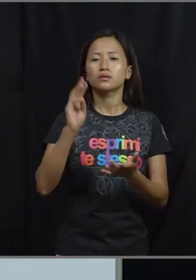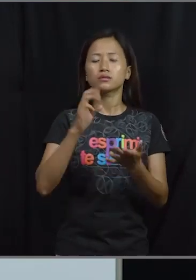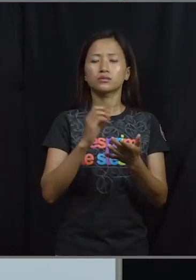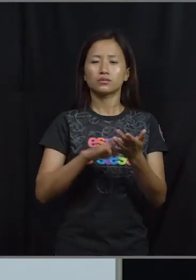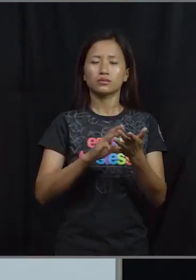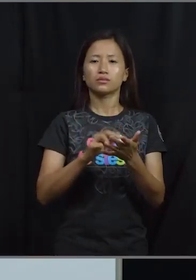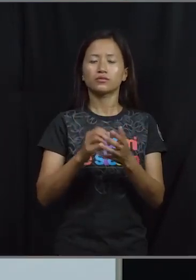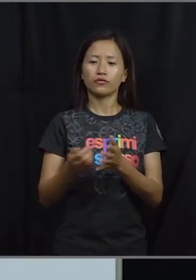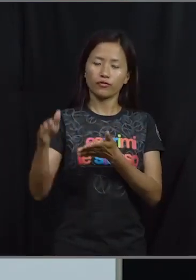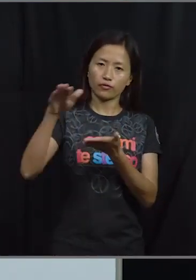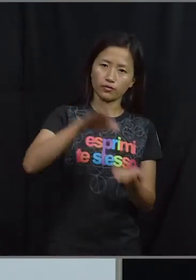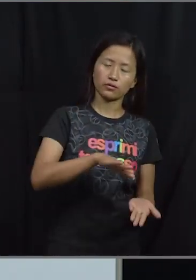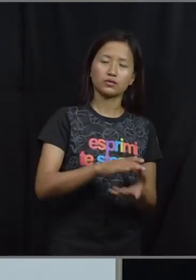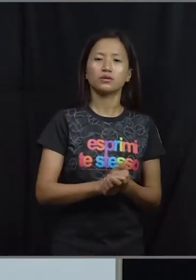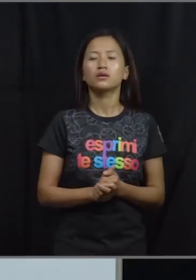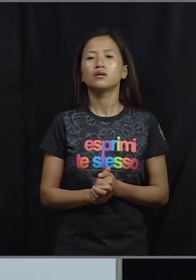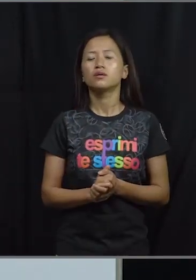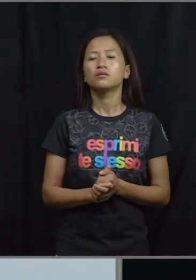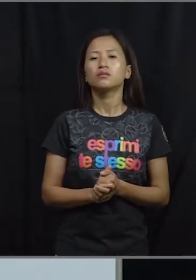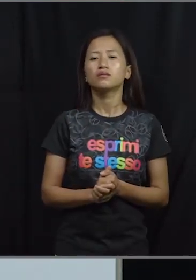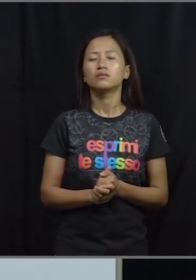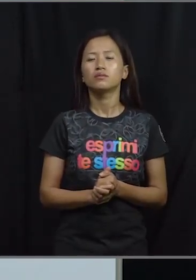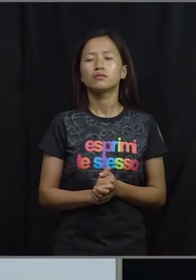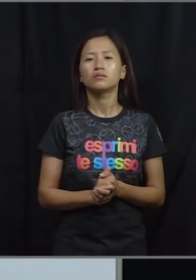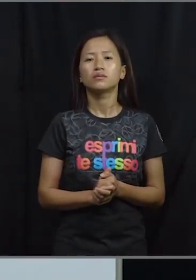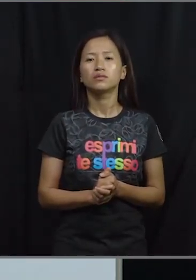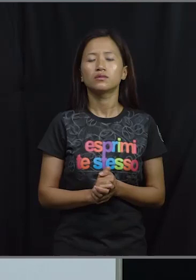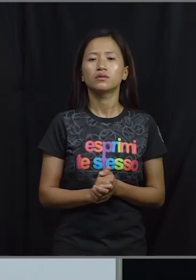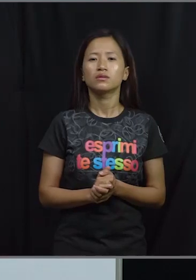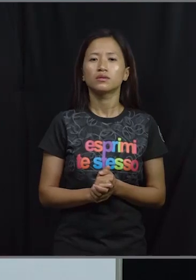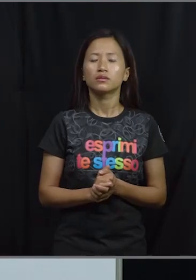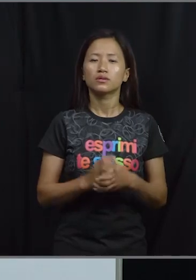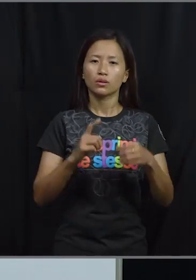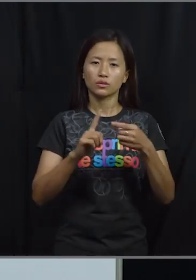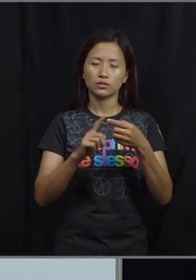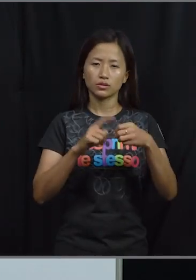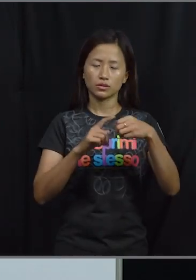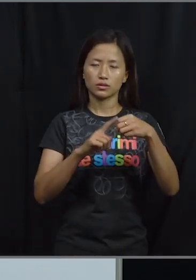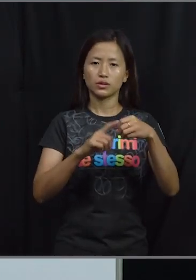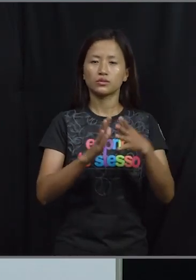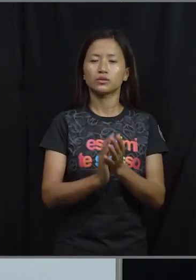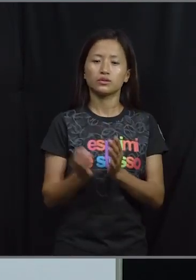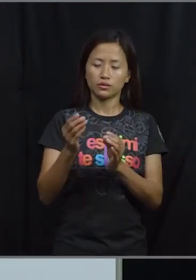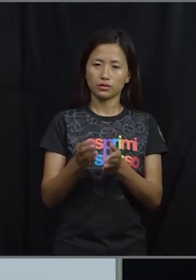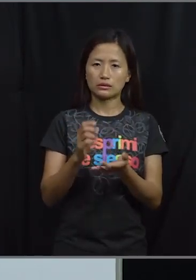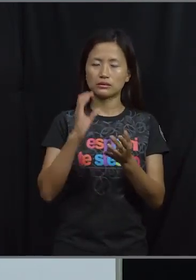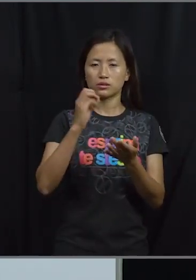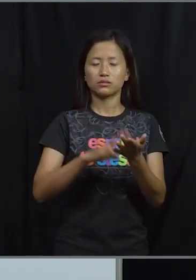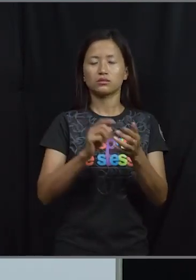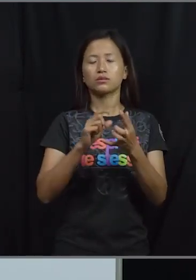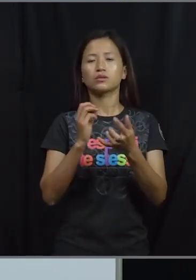will fall. When price rises, quantity demanded of the commodity will